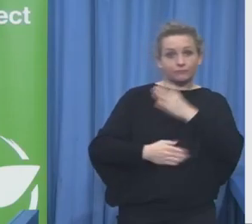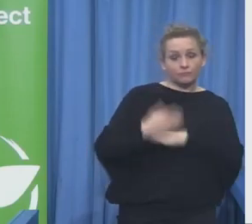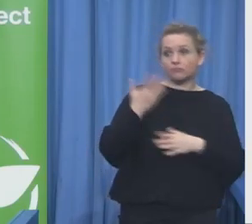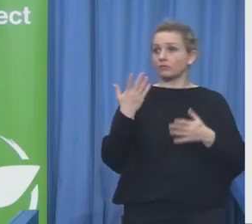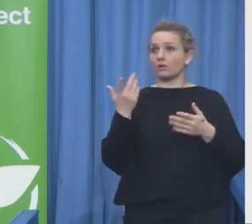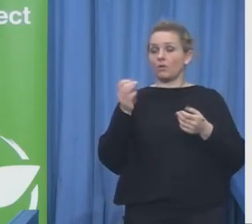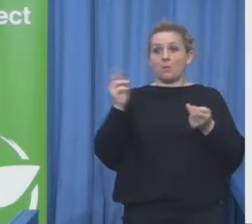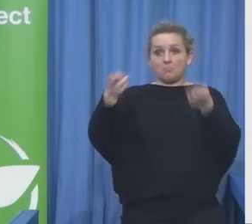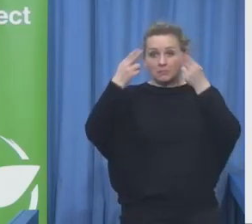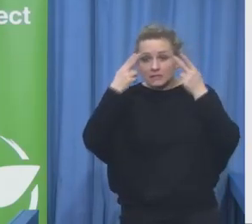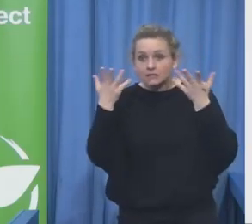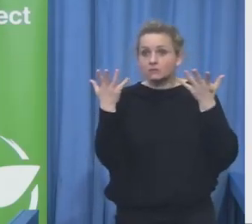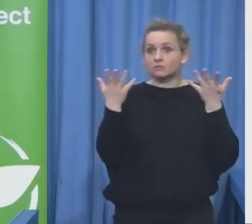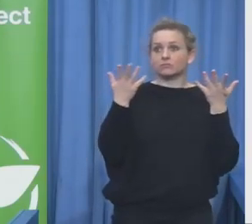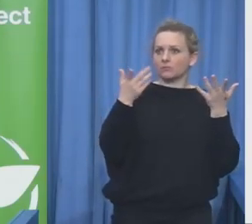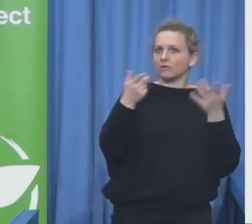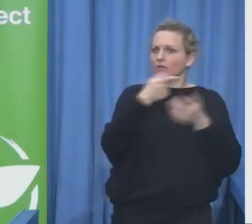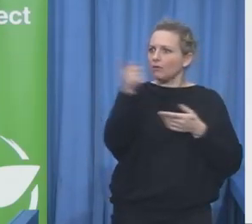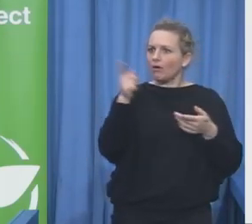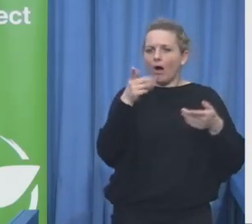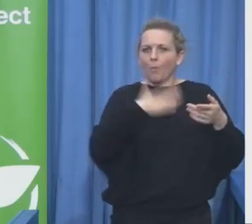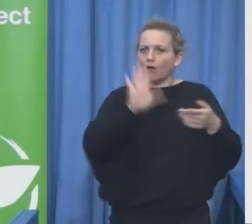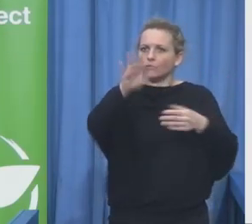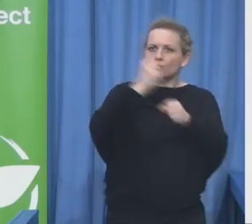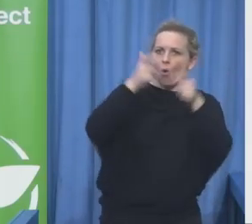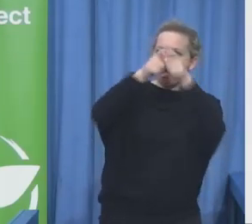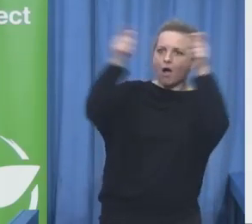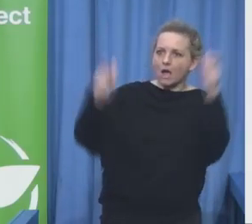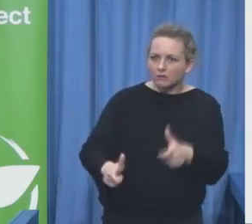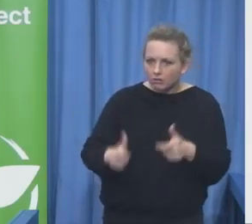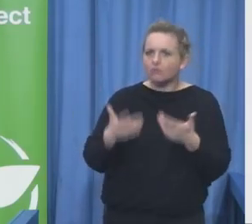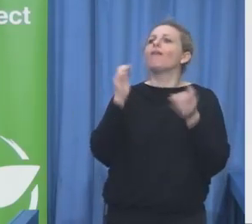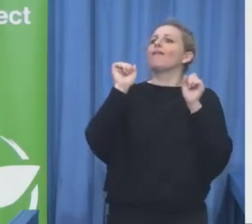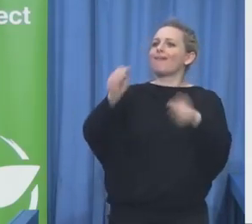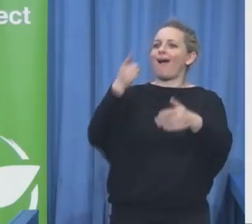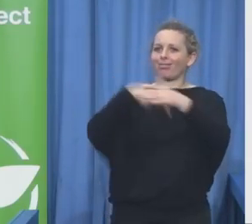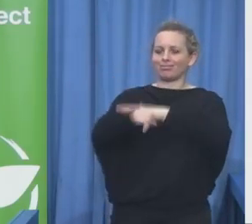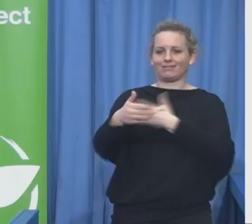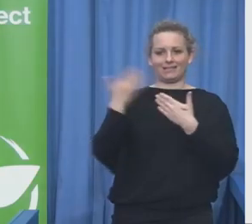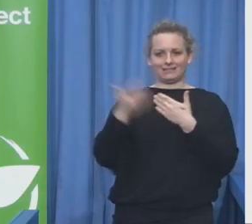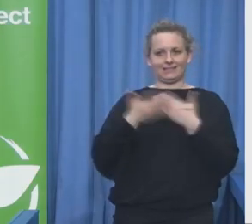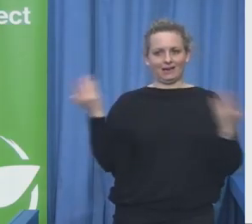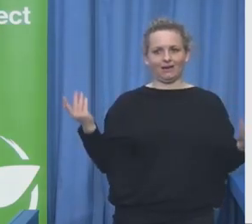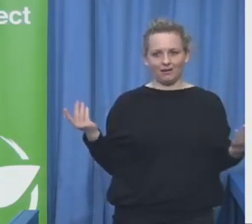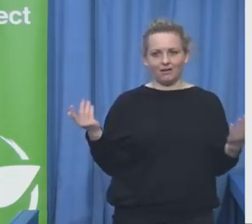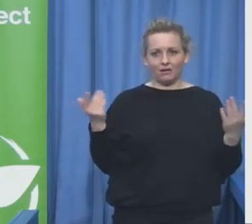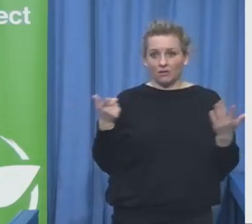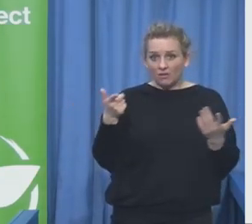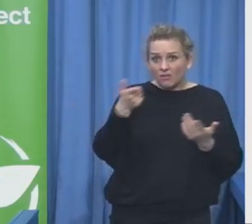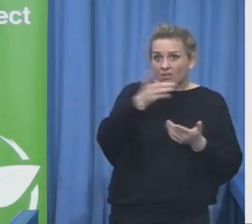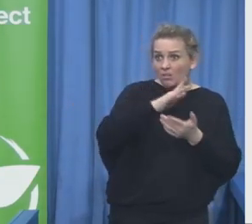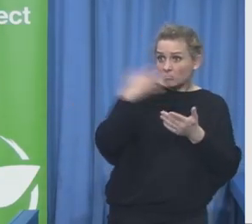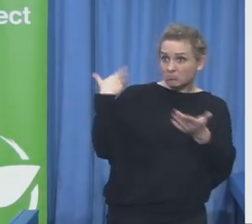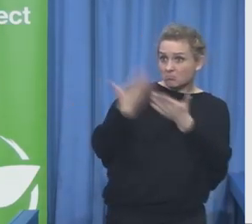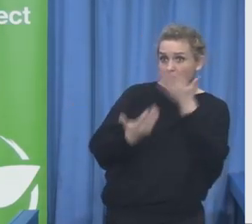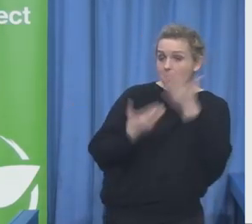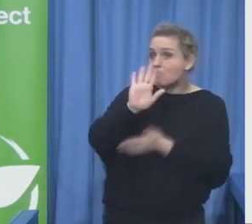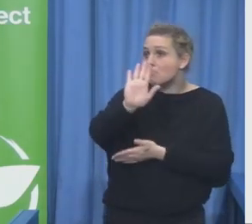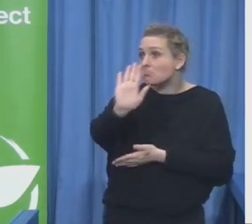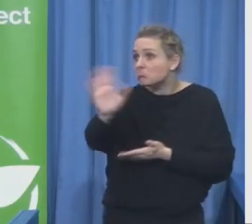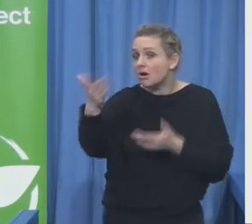accessible. So how is someone going to come in if they can't apply? So there are many, many best practices